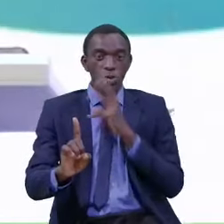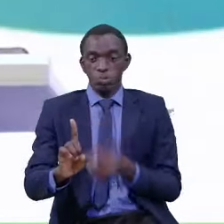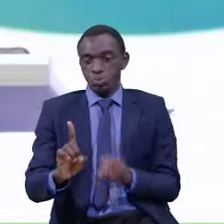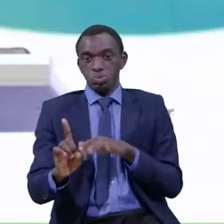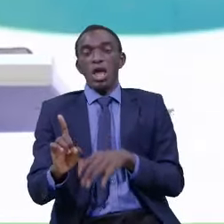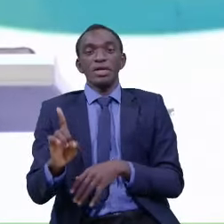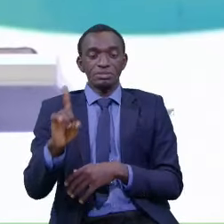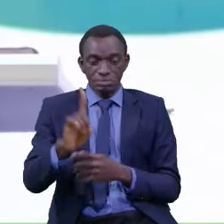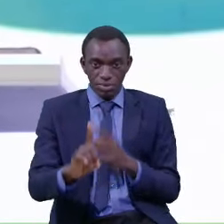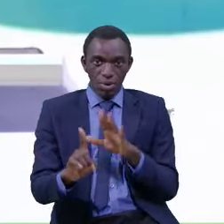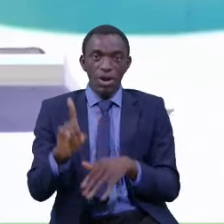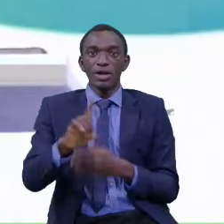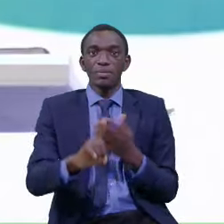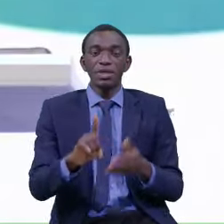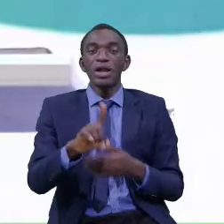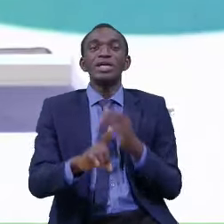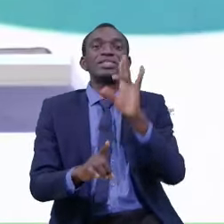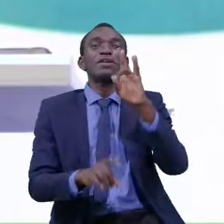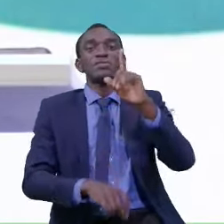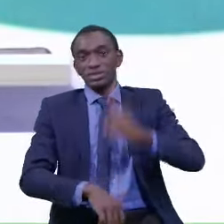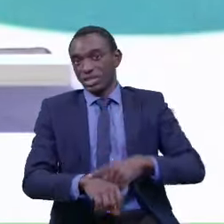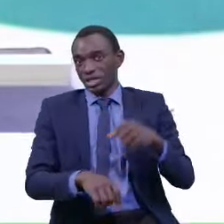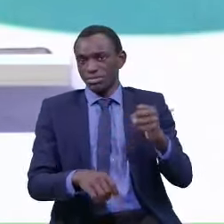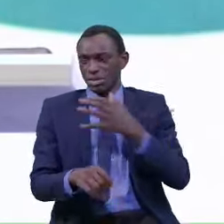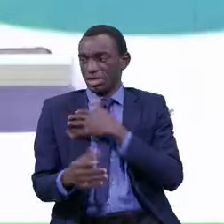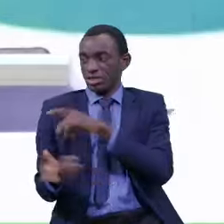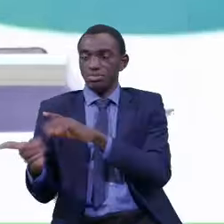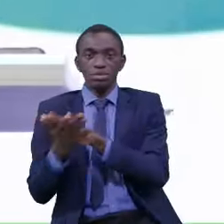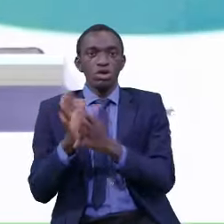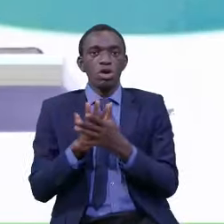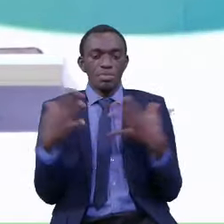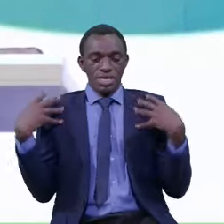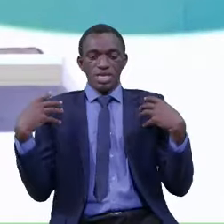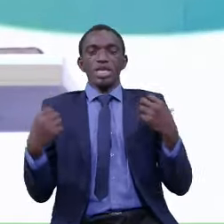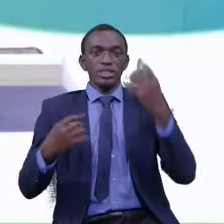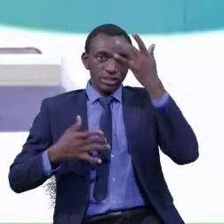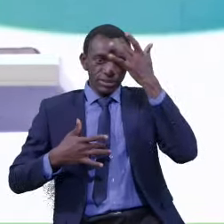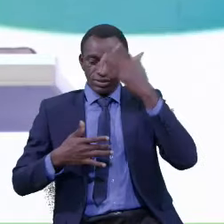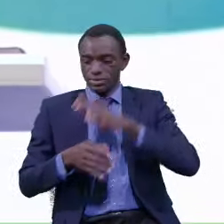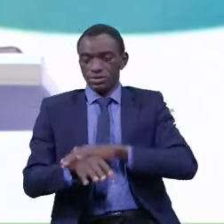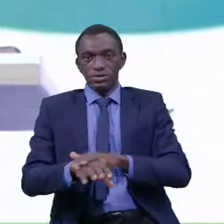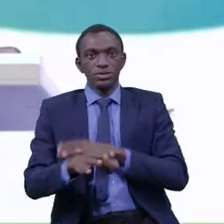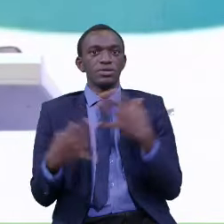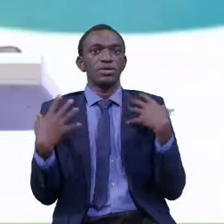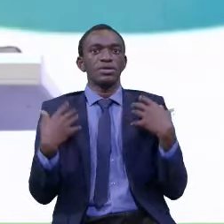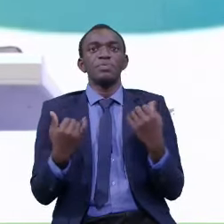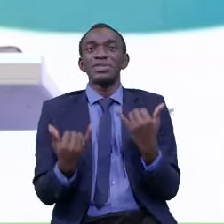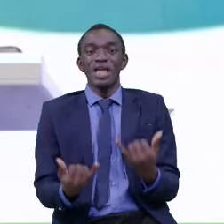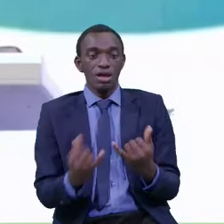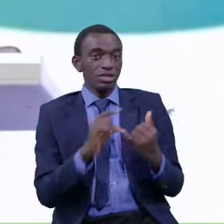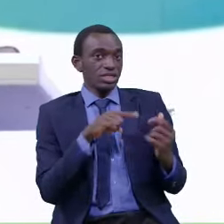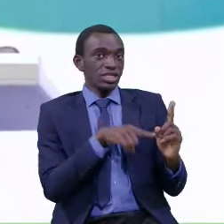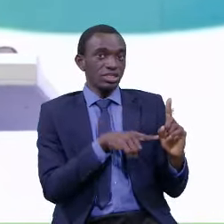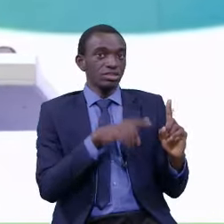if one man in the Old Testament could have 7 of the gifts, apart